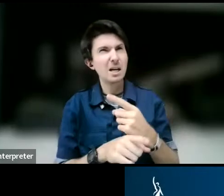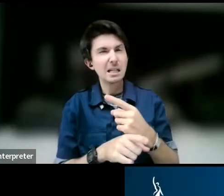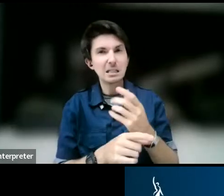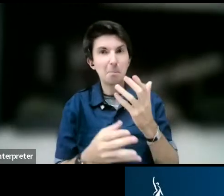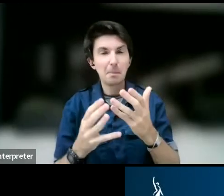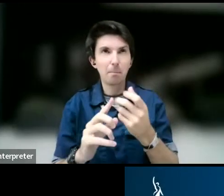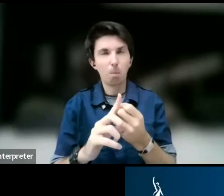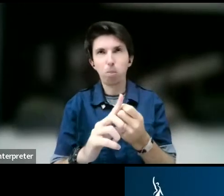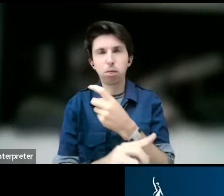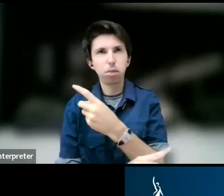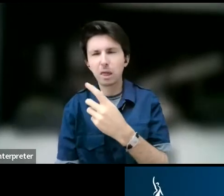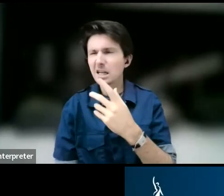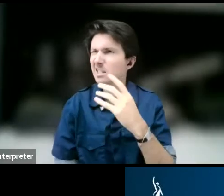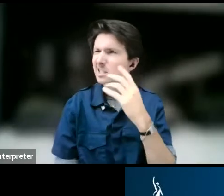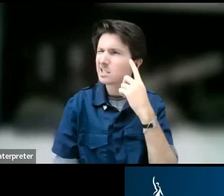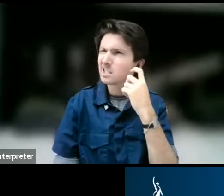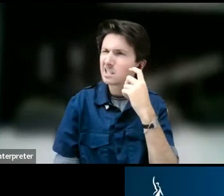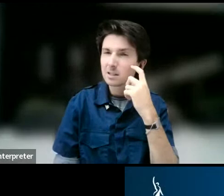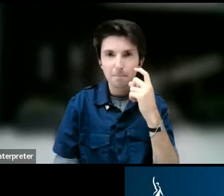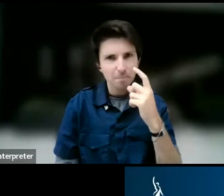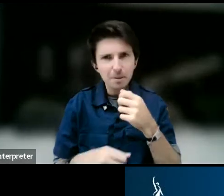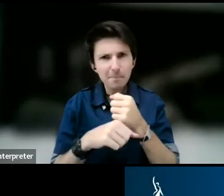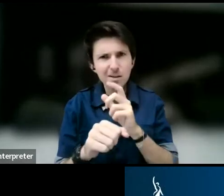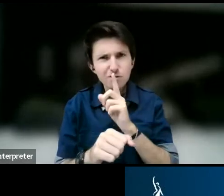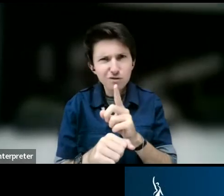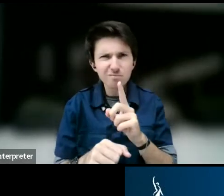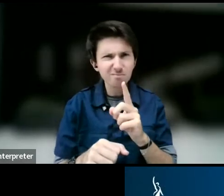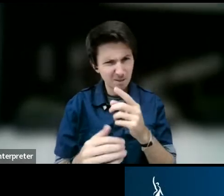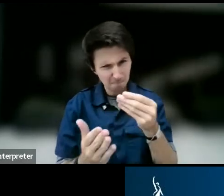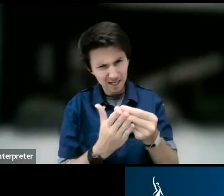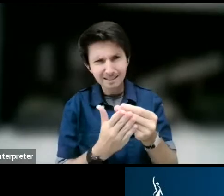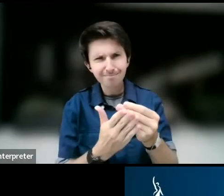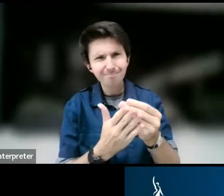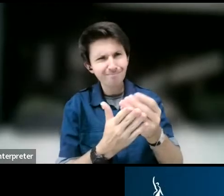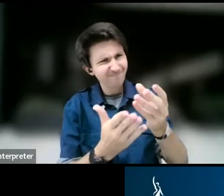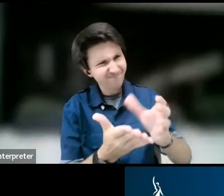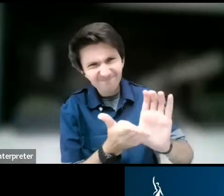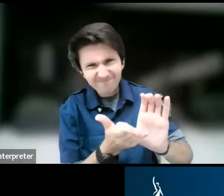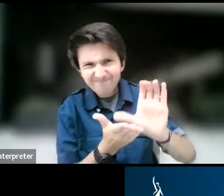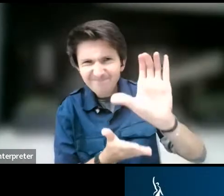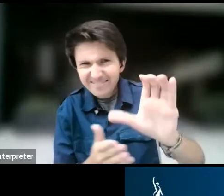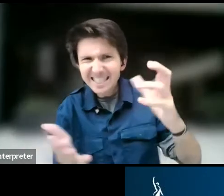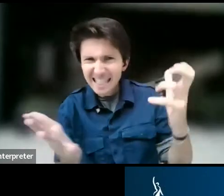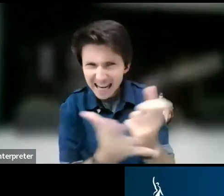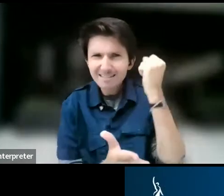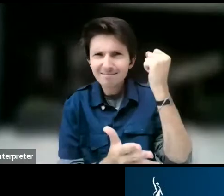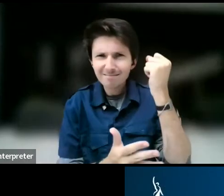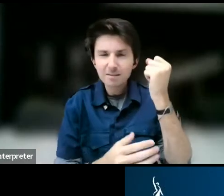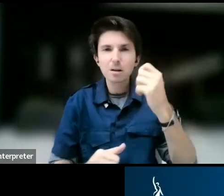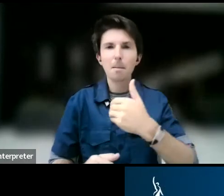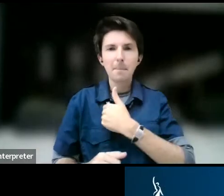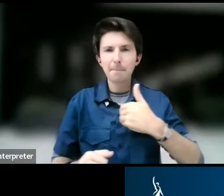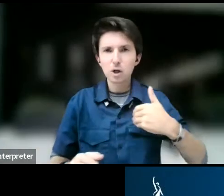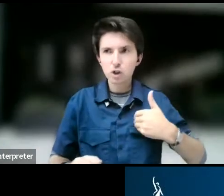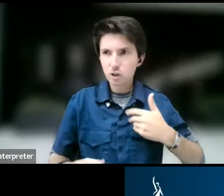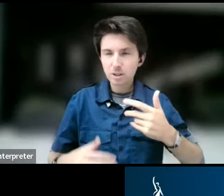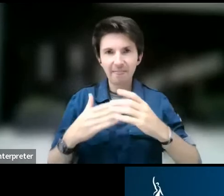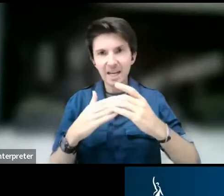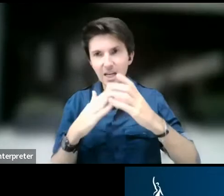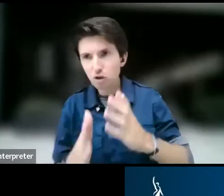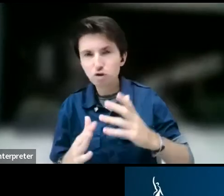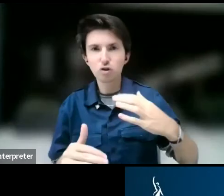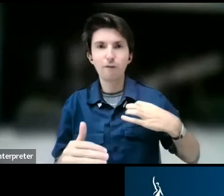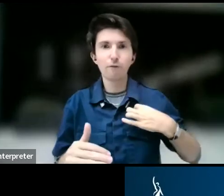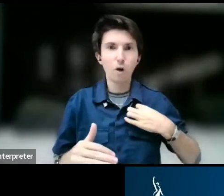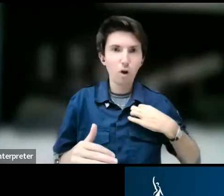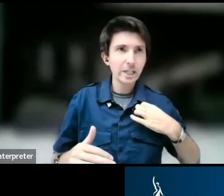we get you your money. Member, volunteer leaders and staff work so hard to negotiate these